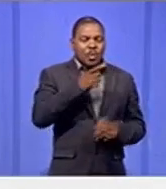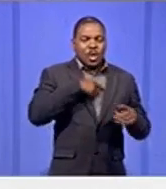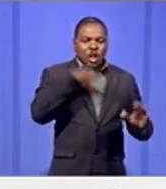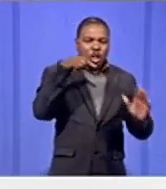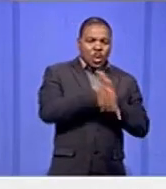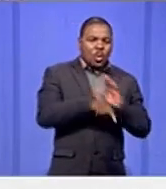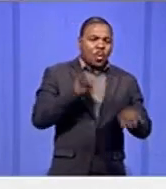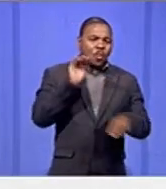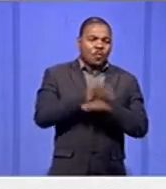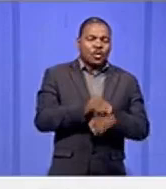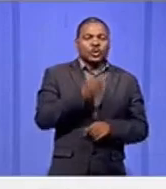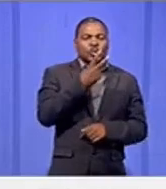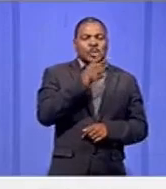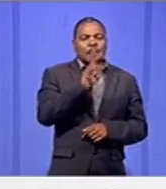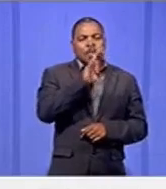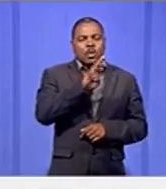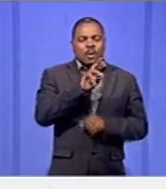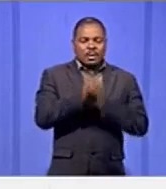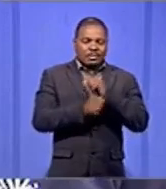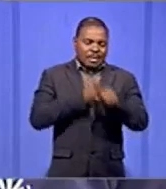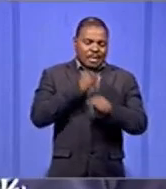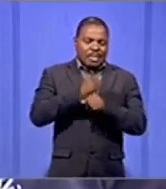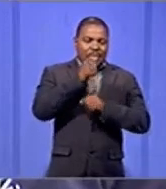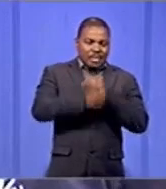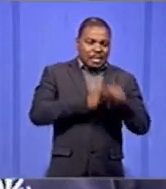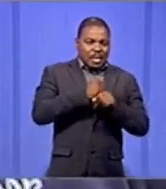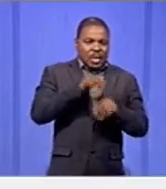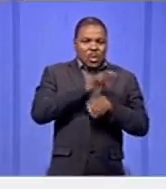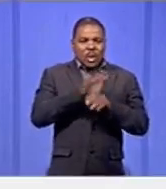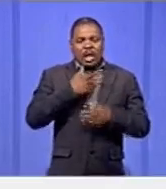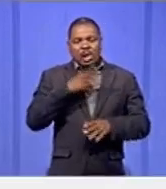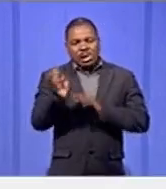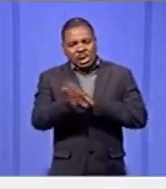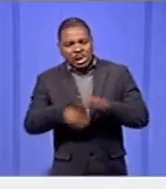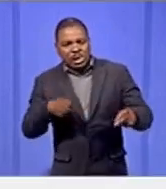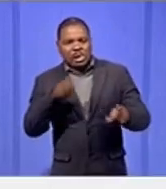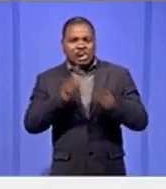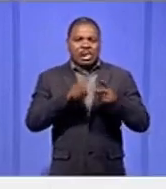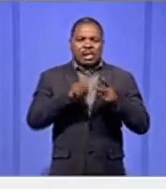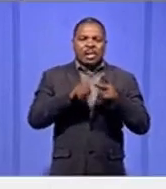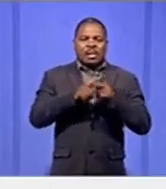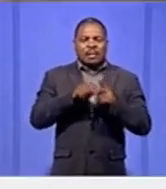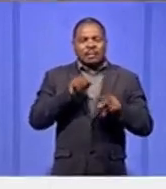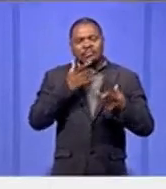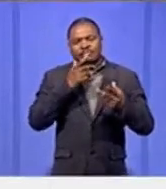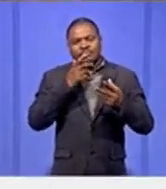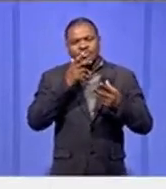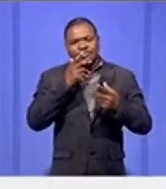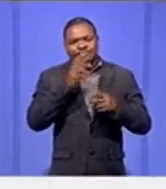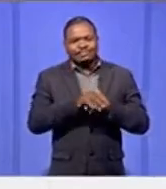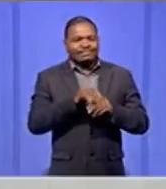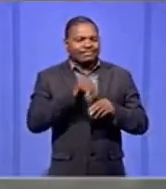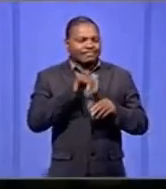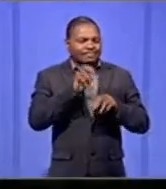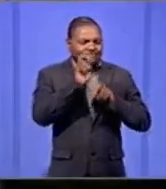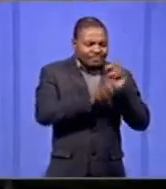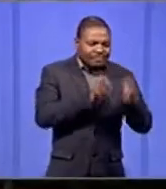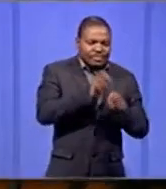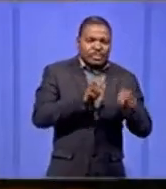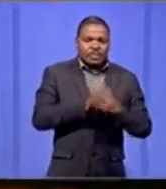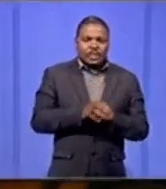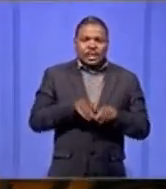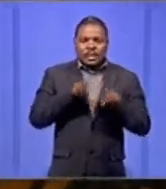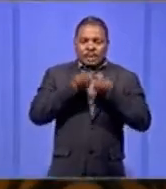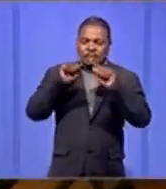are over 3 billion rands per annum because of meter tampering, theft, and vandalism of infrastructure. What is happening is because they've breached the